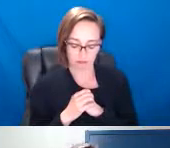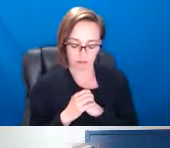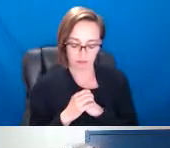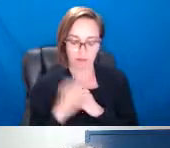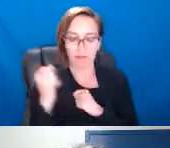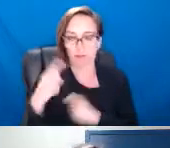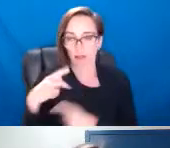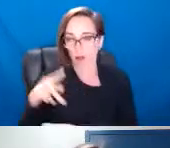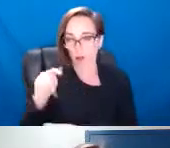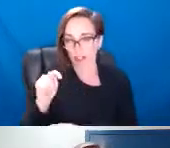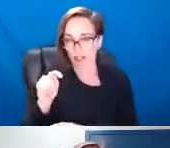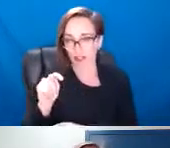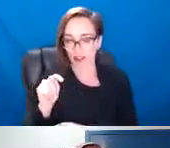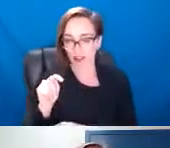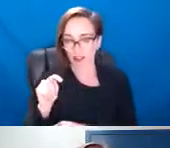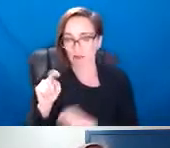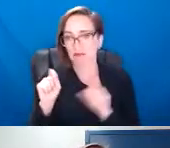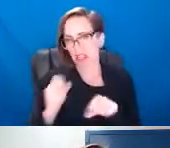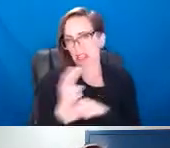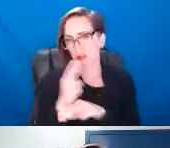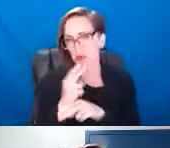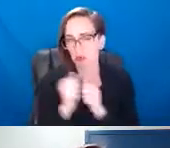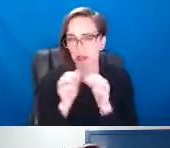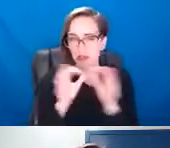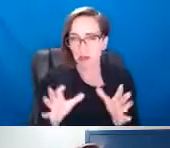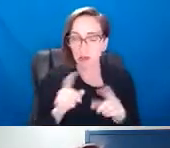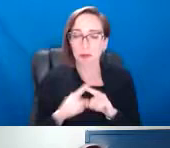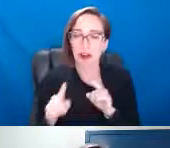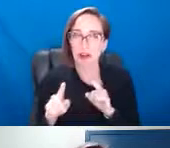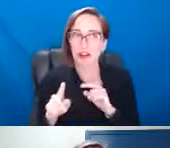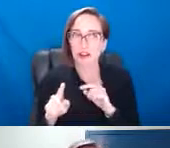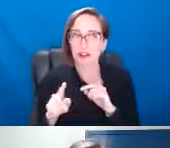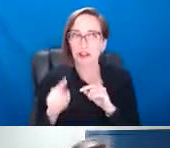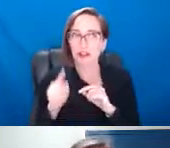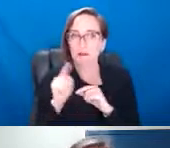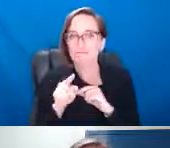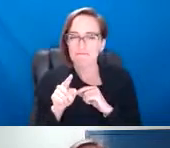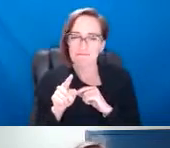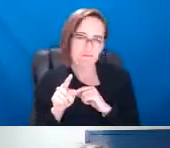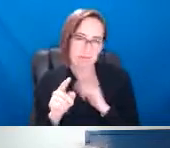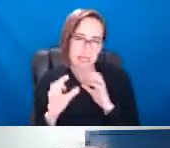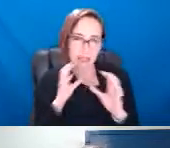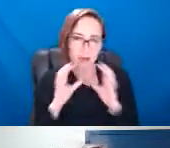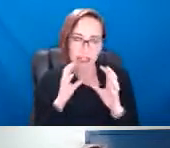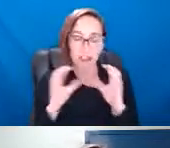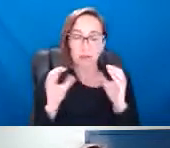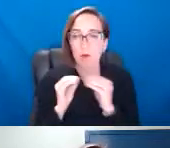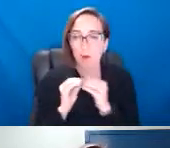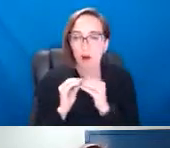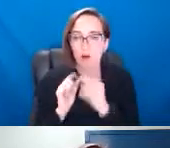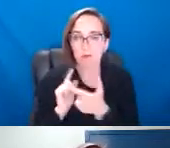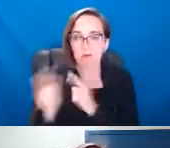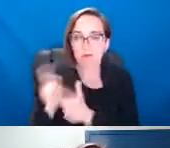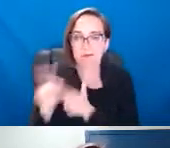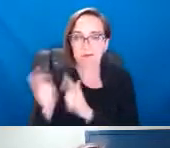protactile, and it can be used with an interpreter, the communication has what we'll simply call back channeling, which means